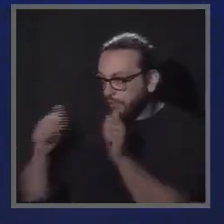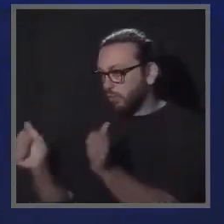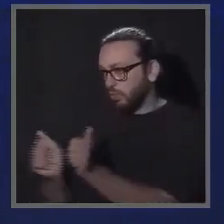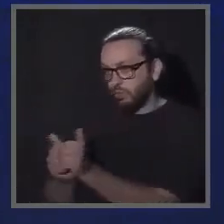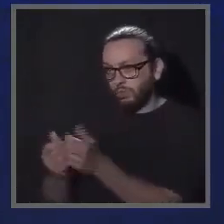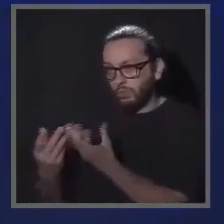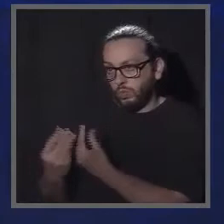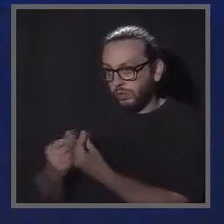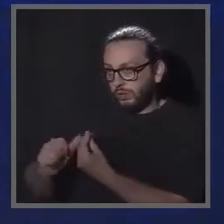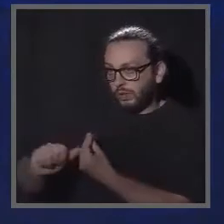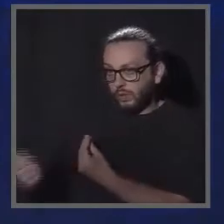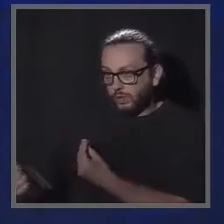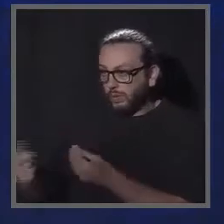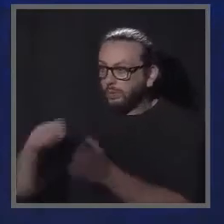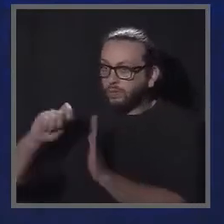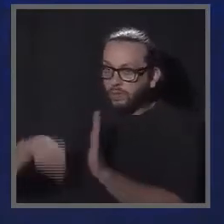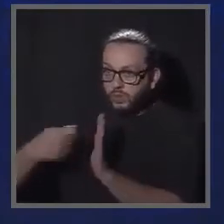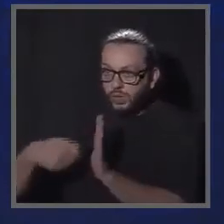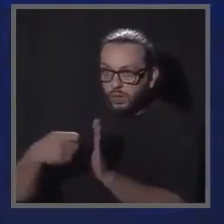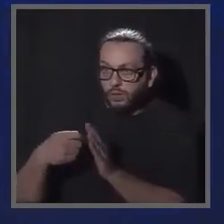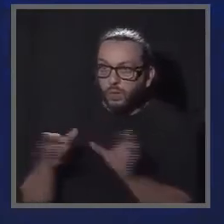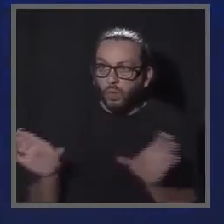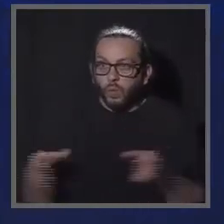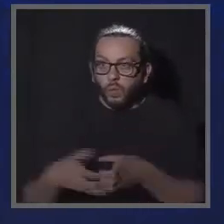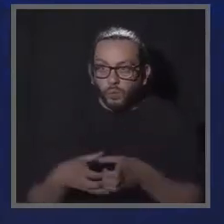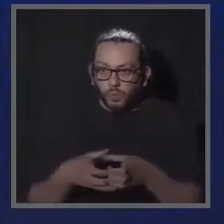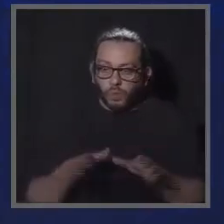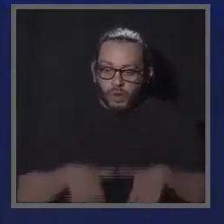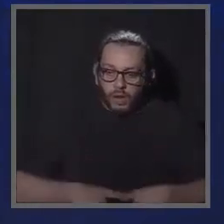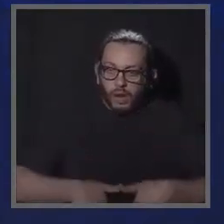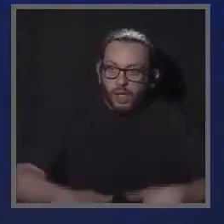of a project of a group of